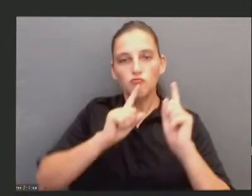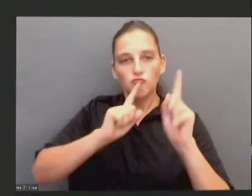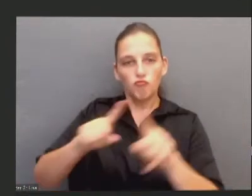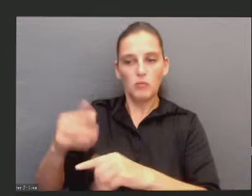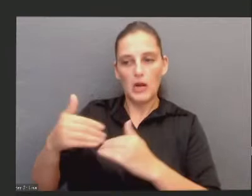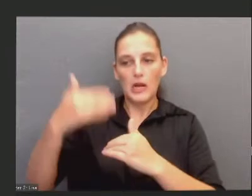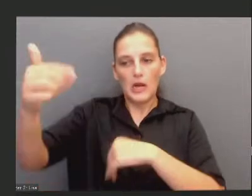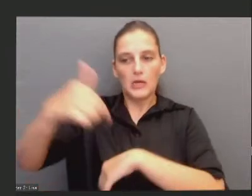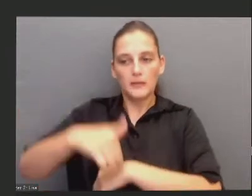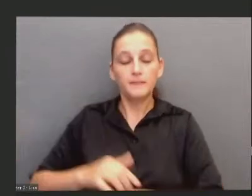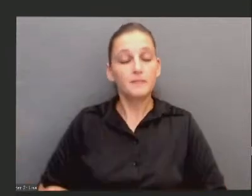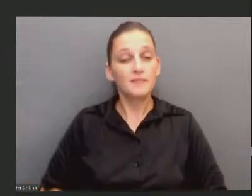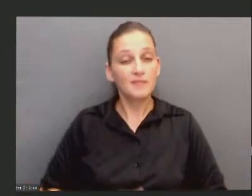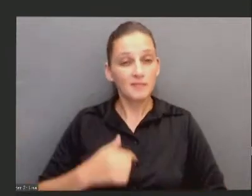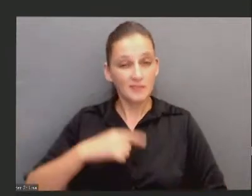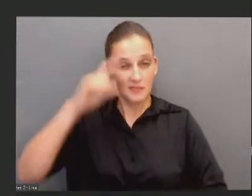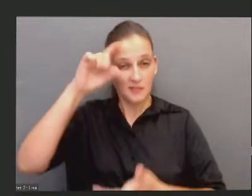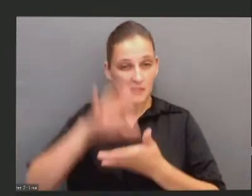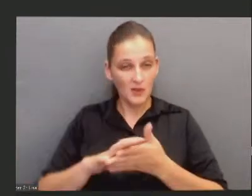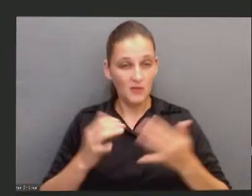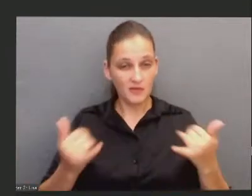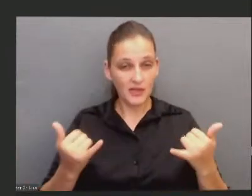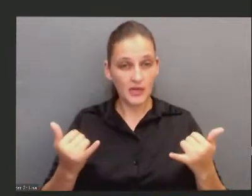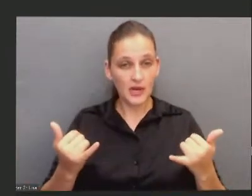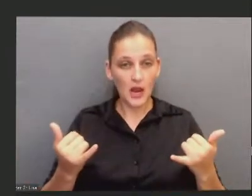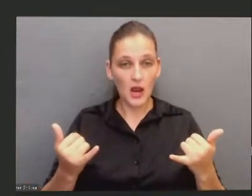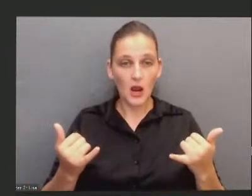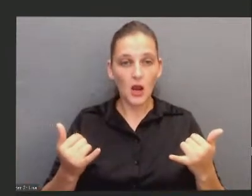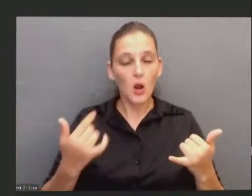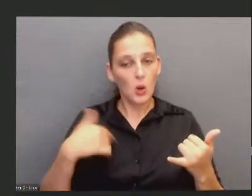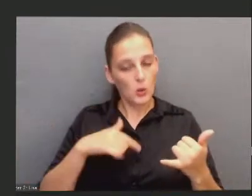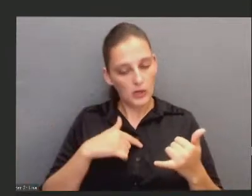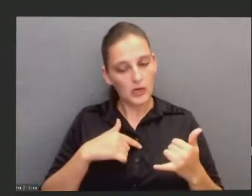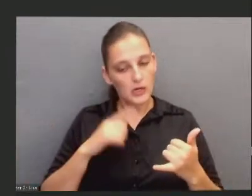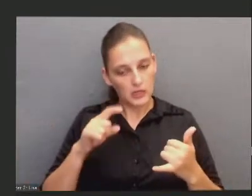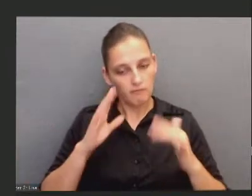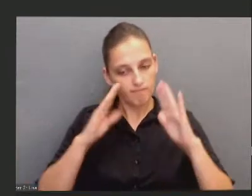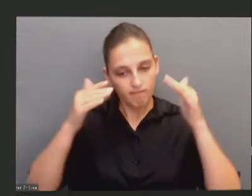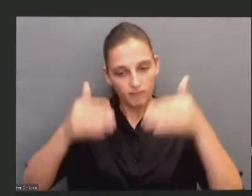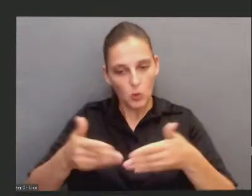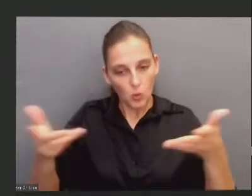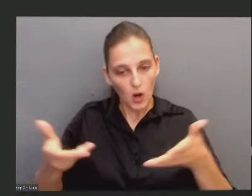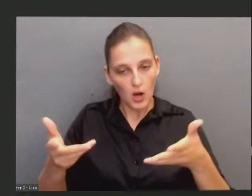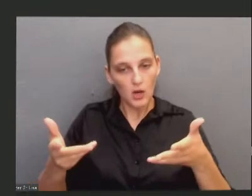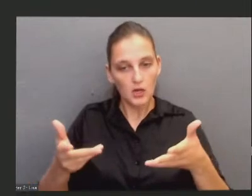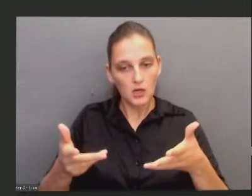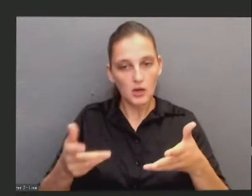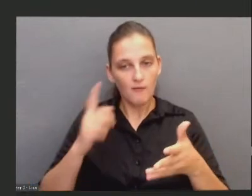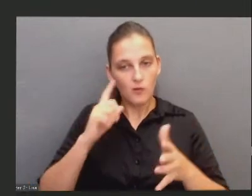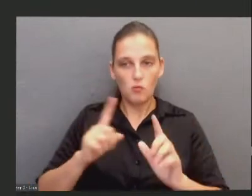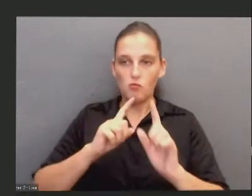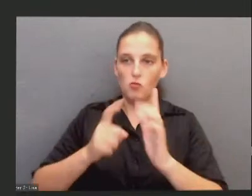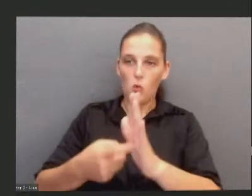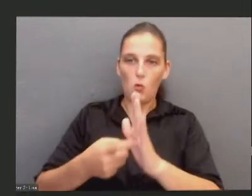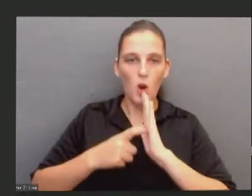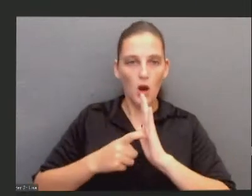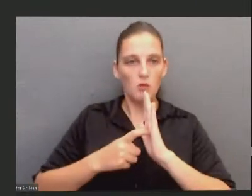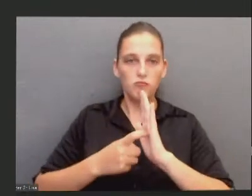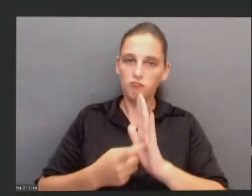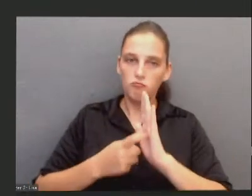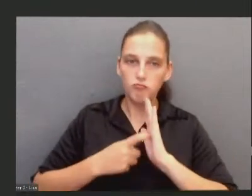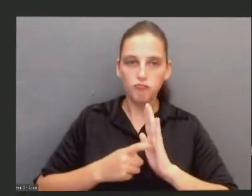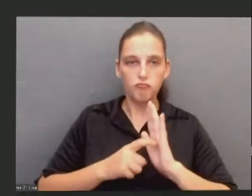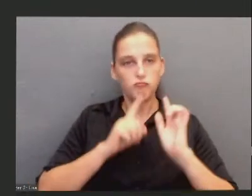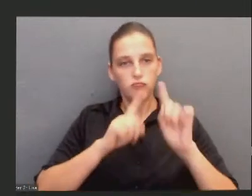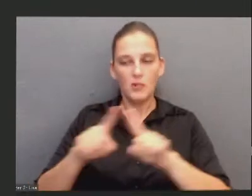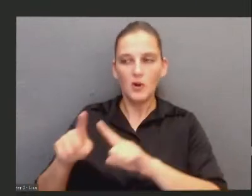things that we're most focused on right now will be part of that study, and that is the effects of mandates. How does it promote equity?